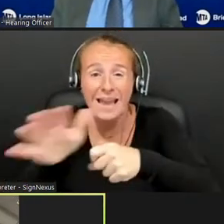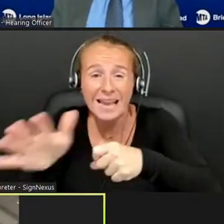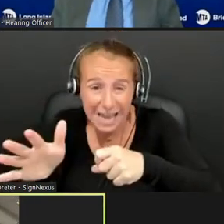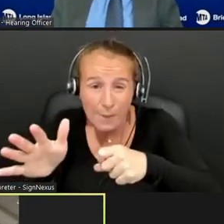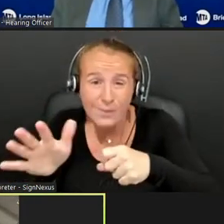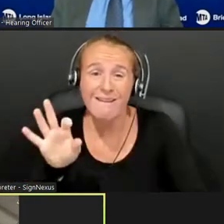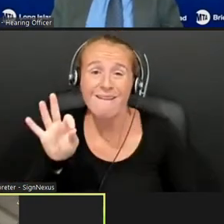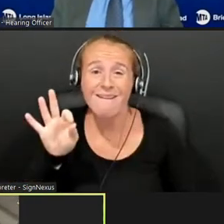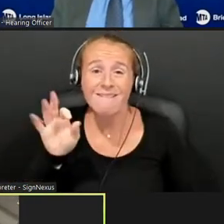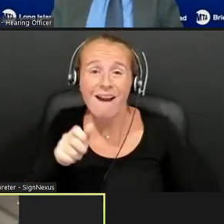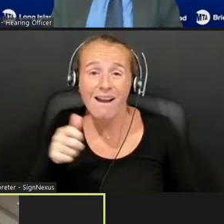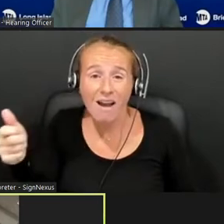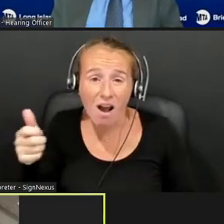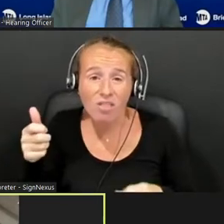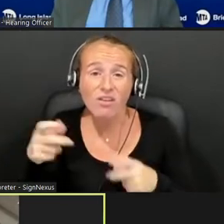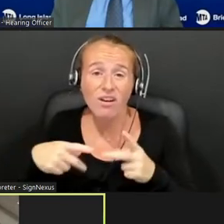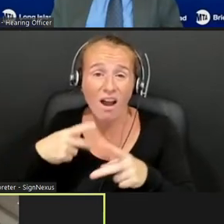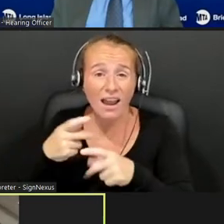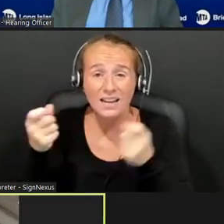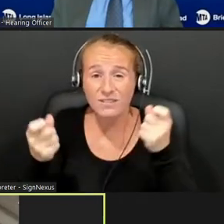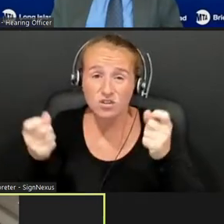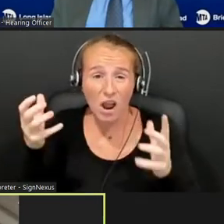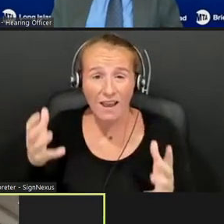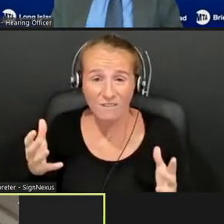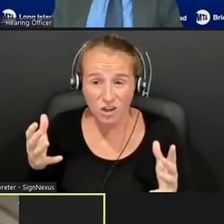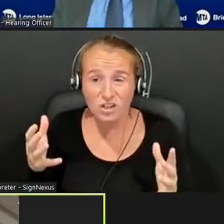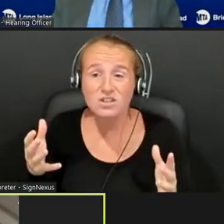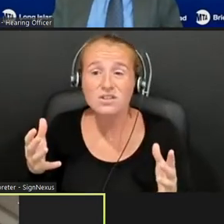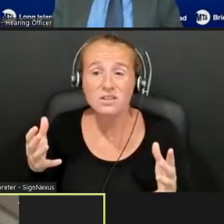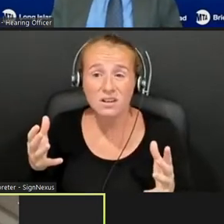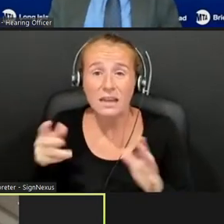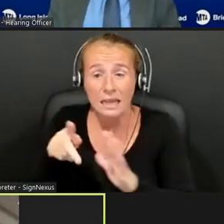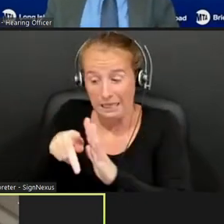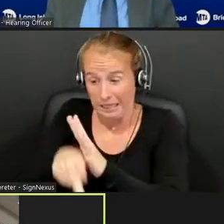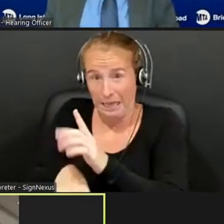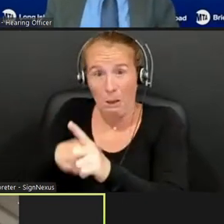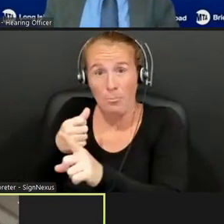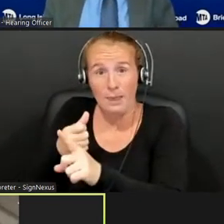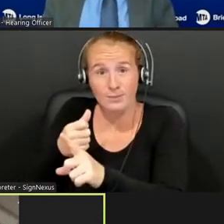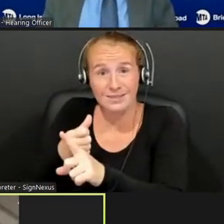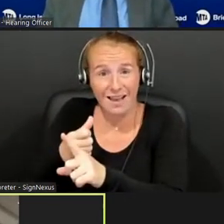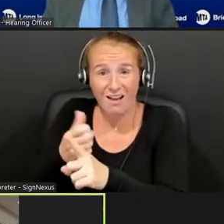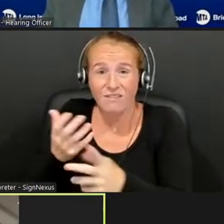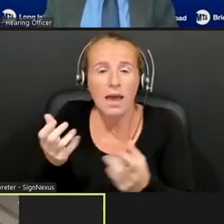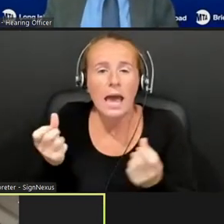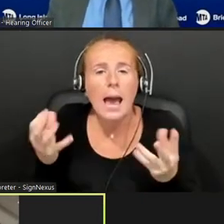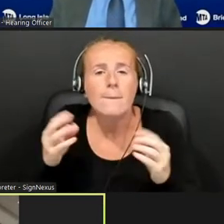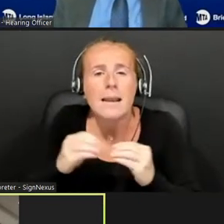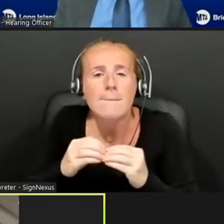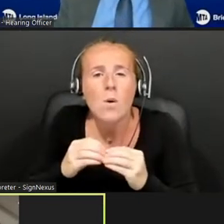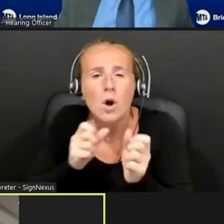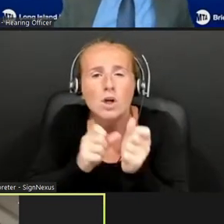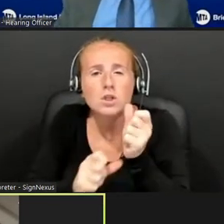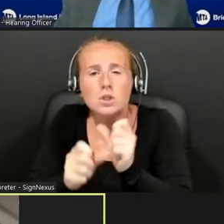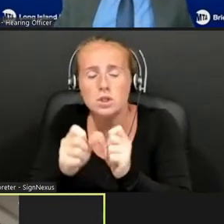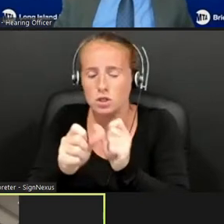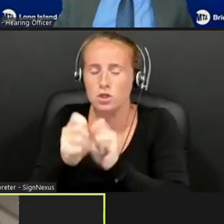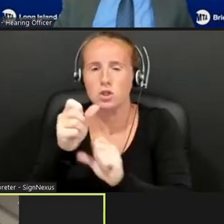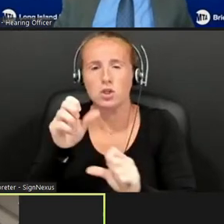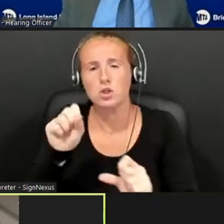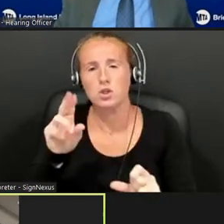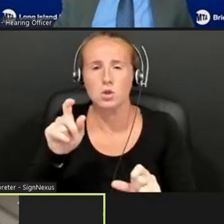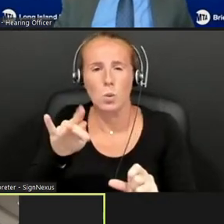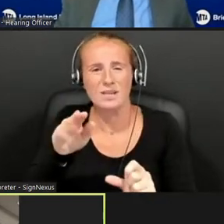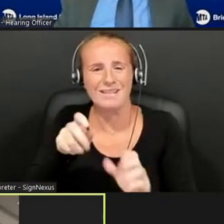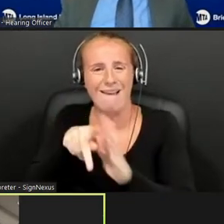drivers uh did kill them kill themselves and how many more suicide do you want on hand like